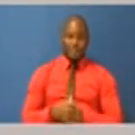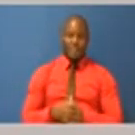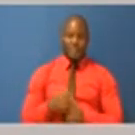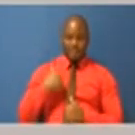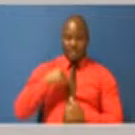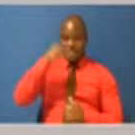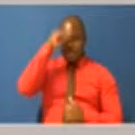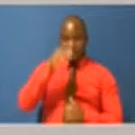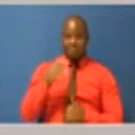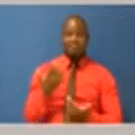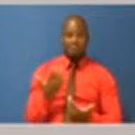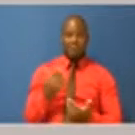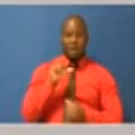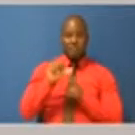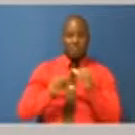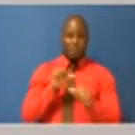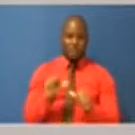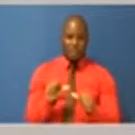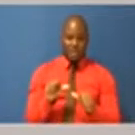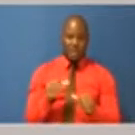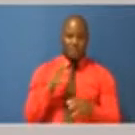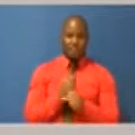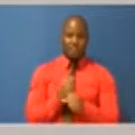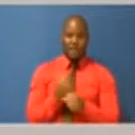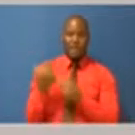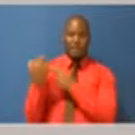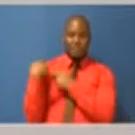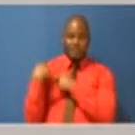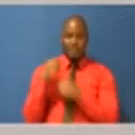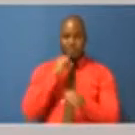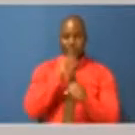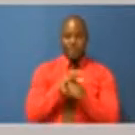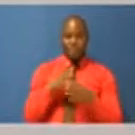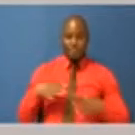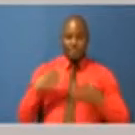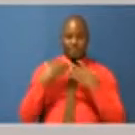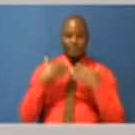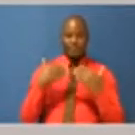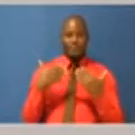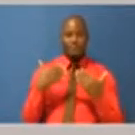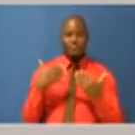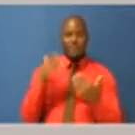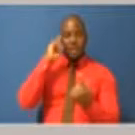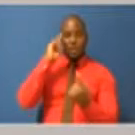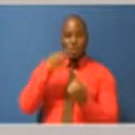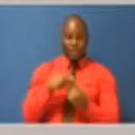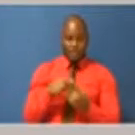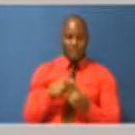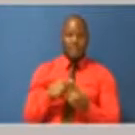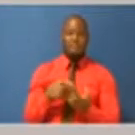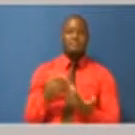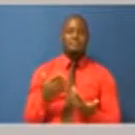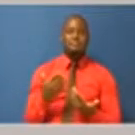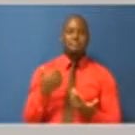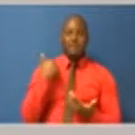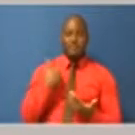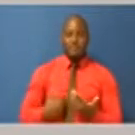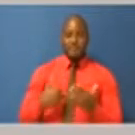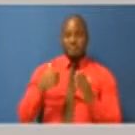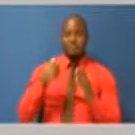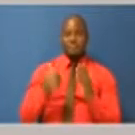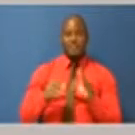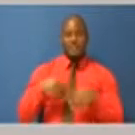governor it's not about just picking one goal and focusing on it i feel it should be an expansive goal and it's all outlined in my